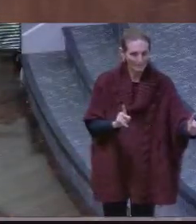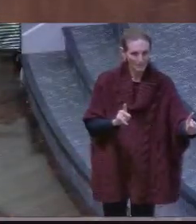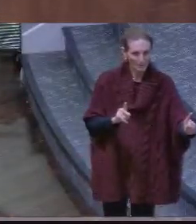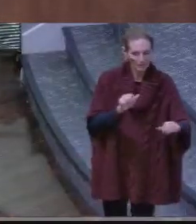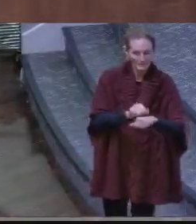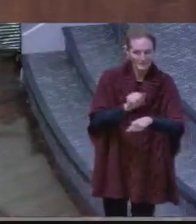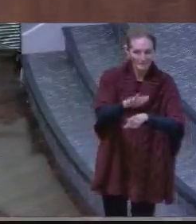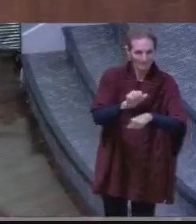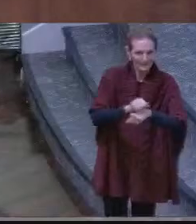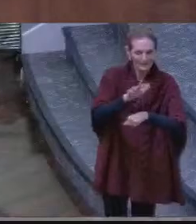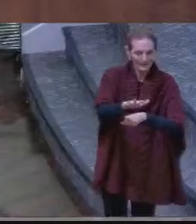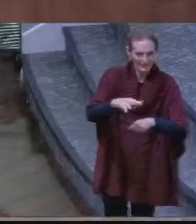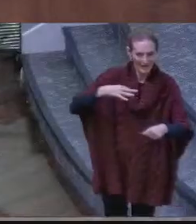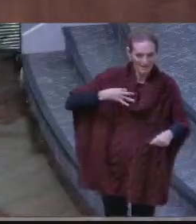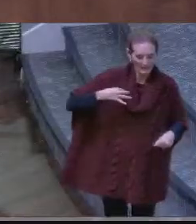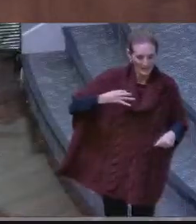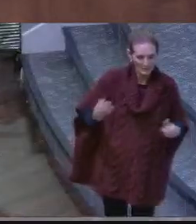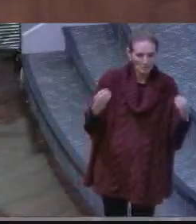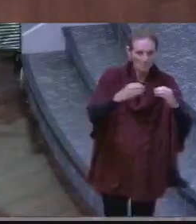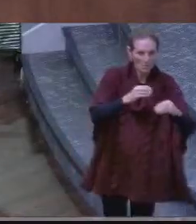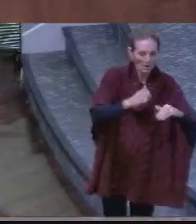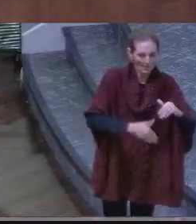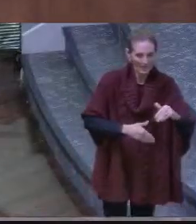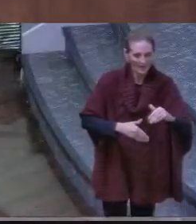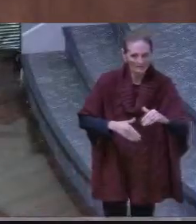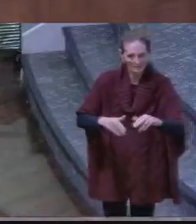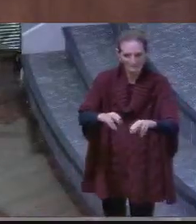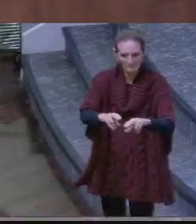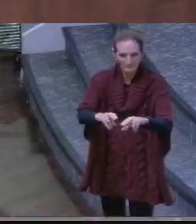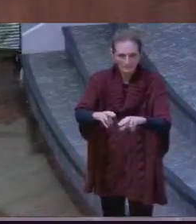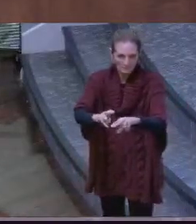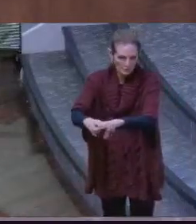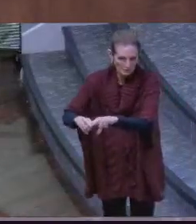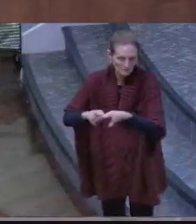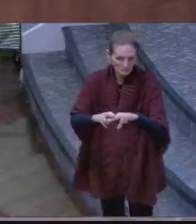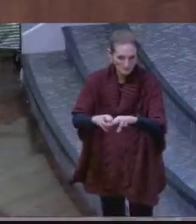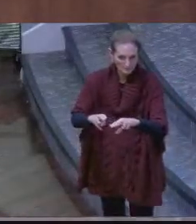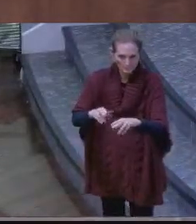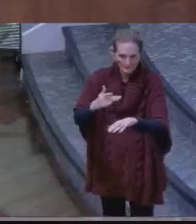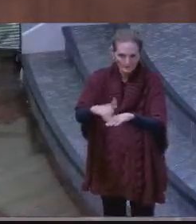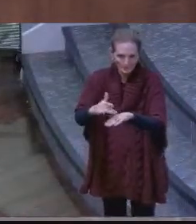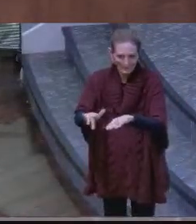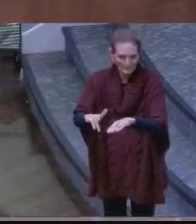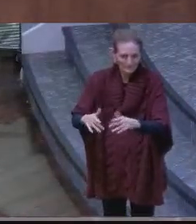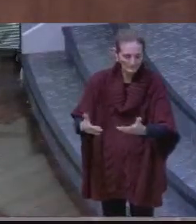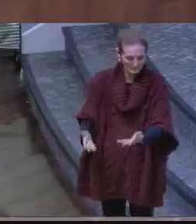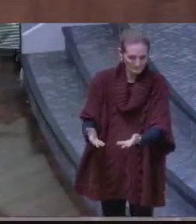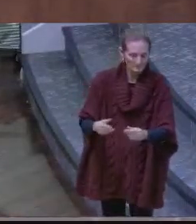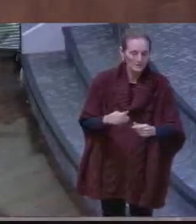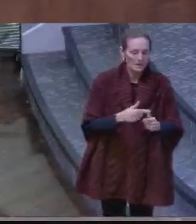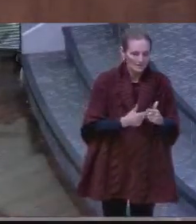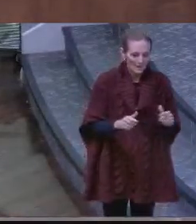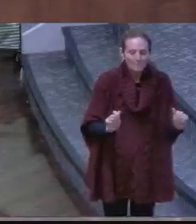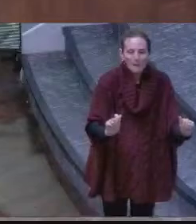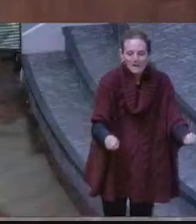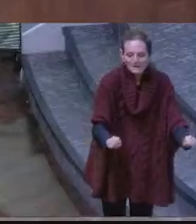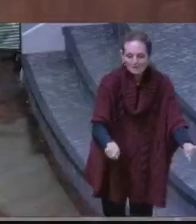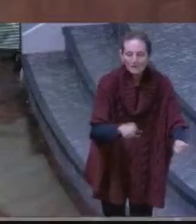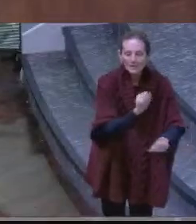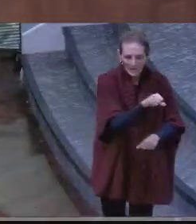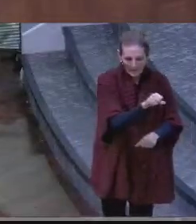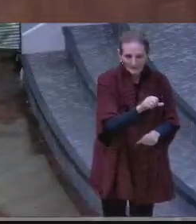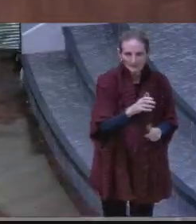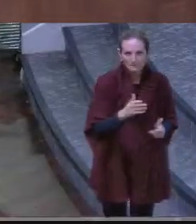submitting applications to enroll their child in pre-K than the spaces we have available, then there's the possibility that there